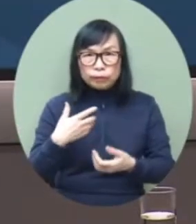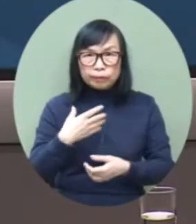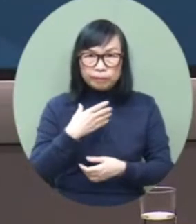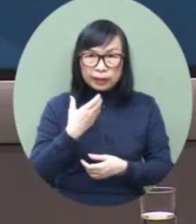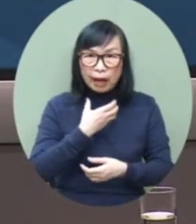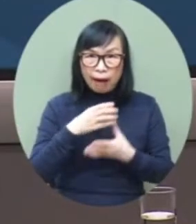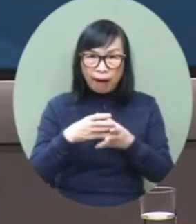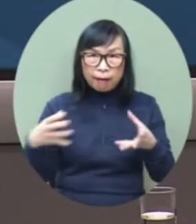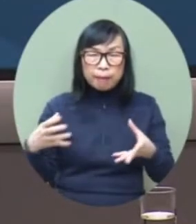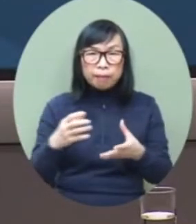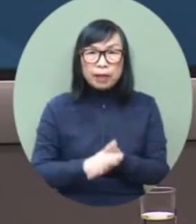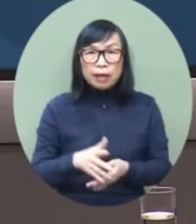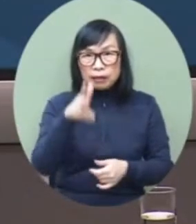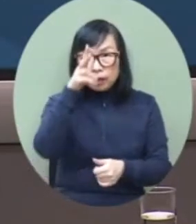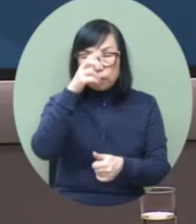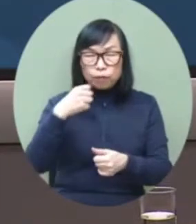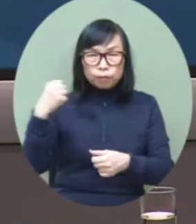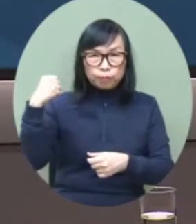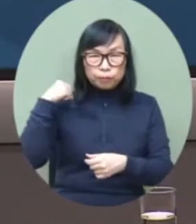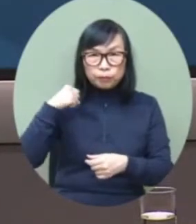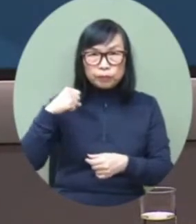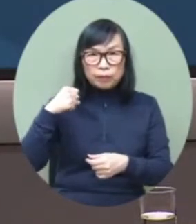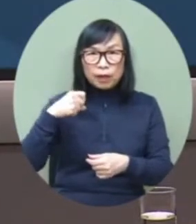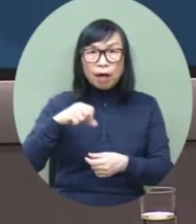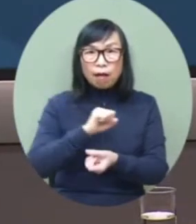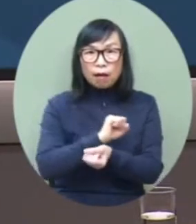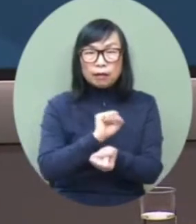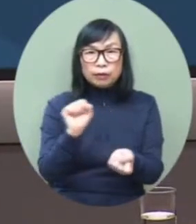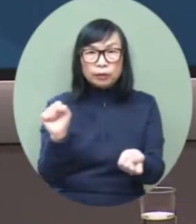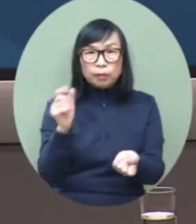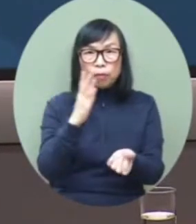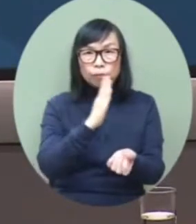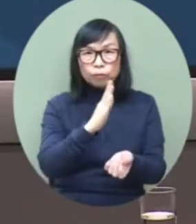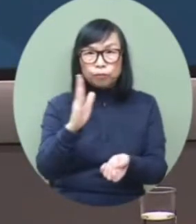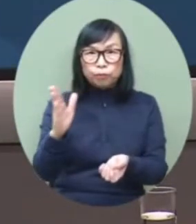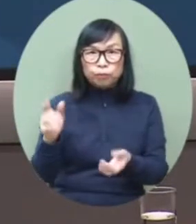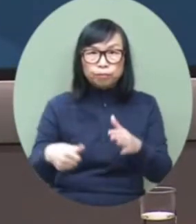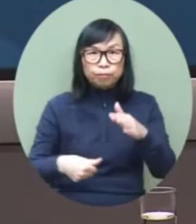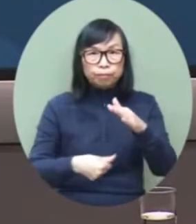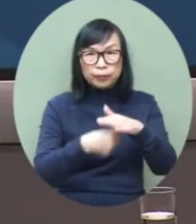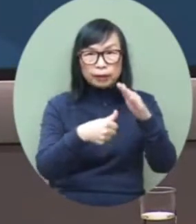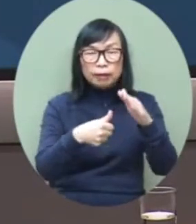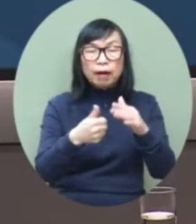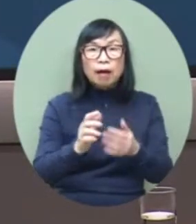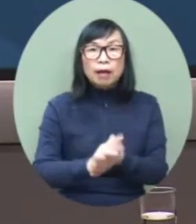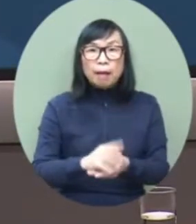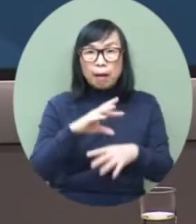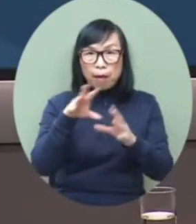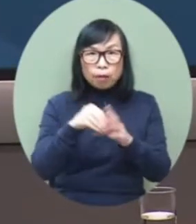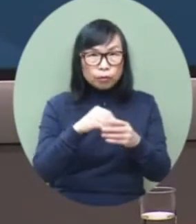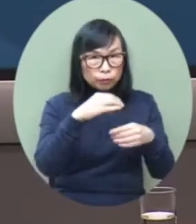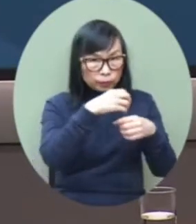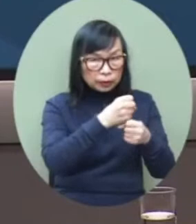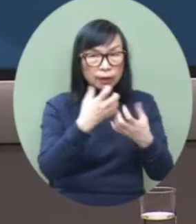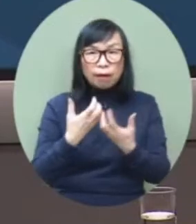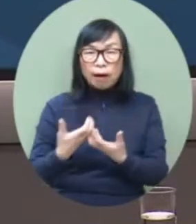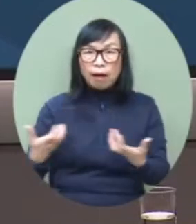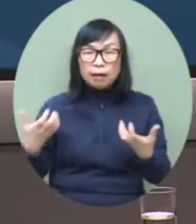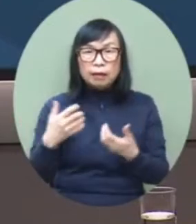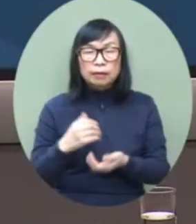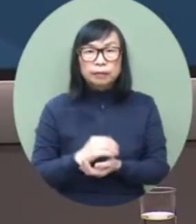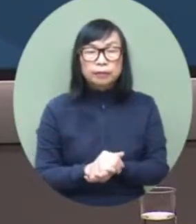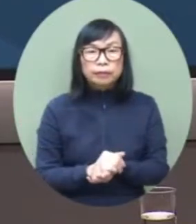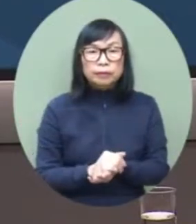has posed a severe challenge to our anti-pandemic work. The government is trying to resolve all